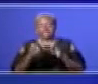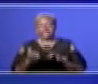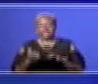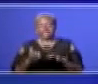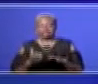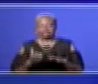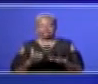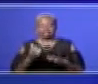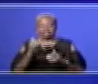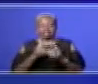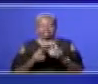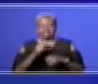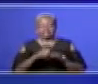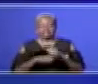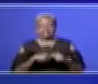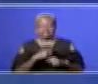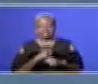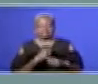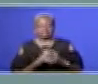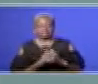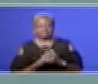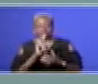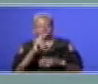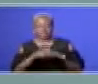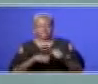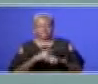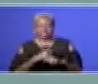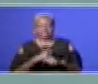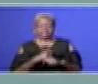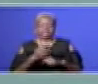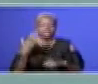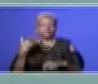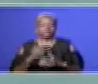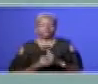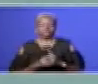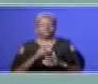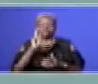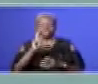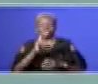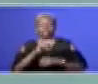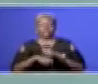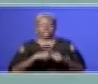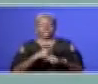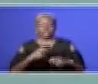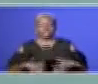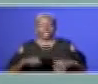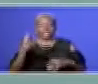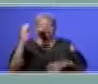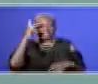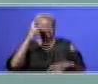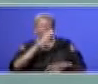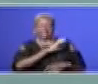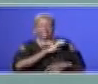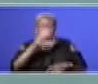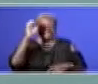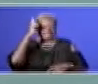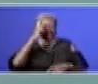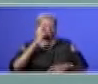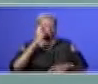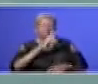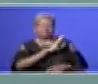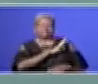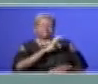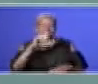Murphy attended the memorial. 2 years after the lives of Kathleen Fernander, Diane Elizabeth Ferguson,